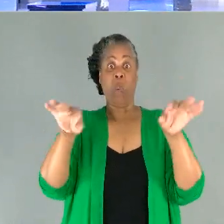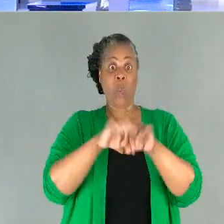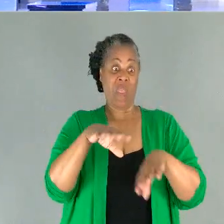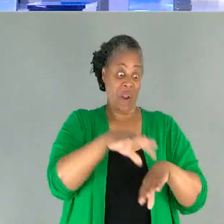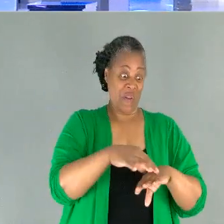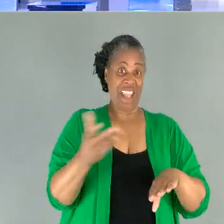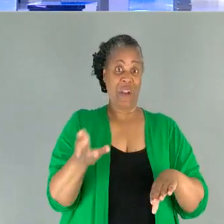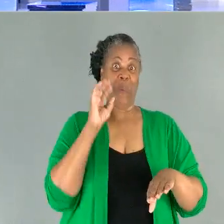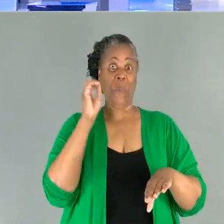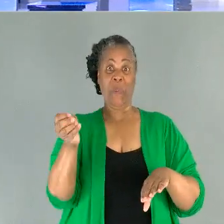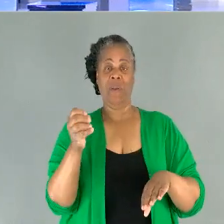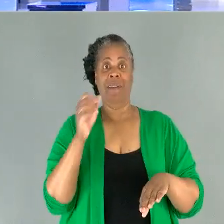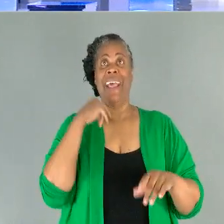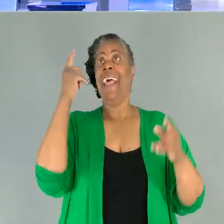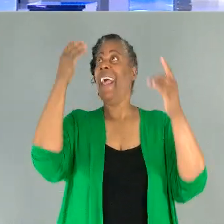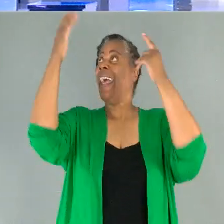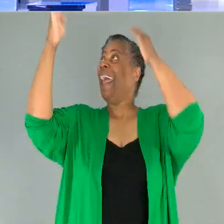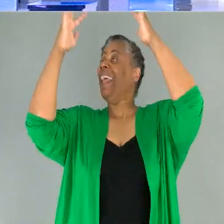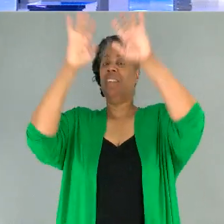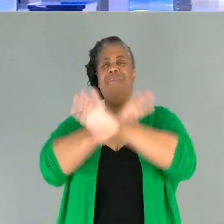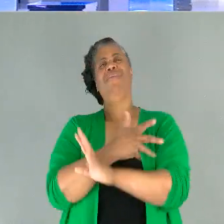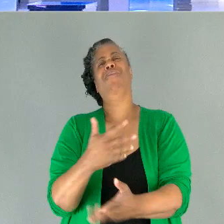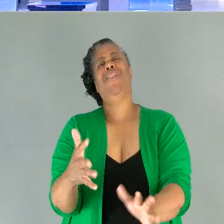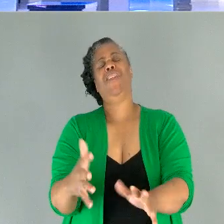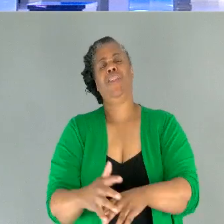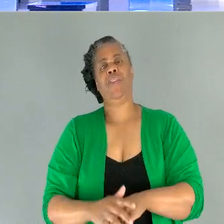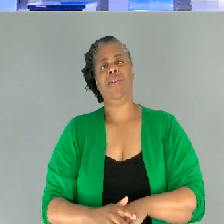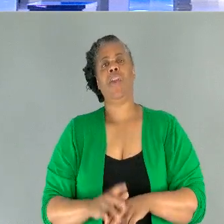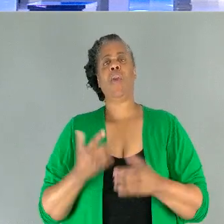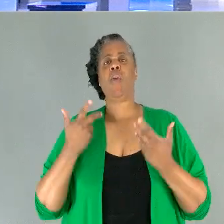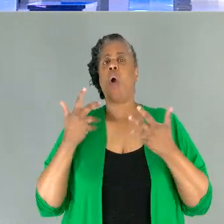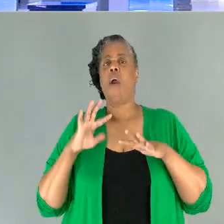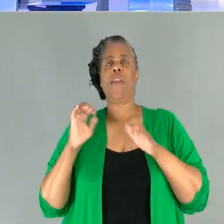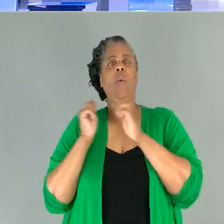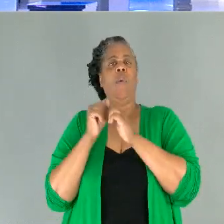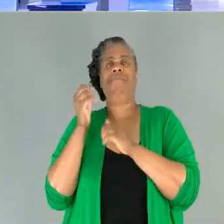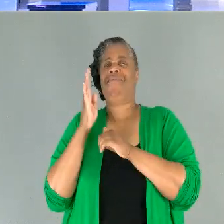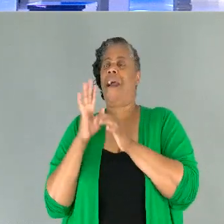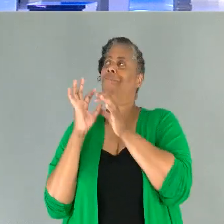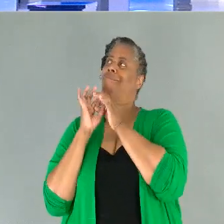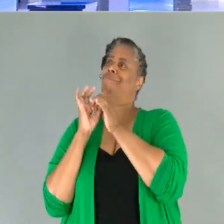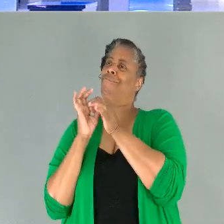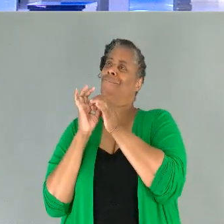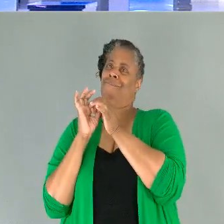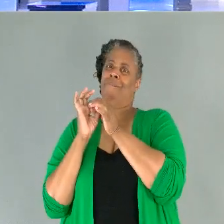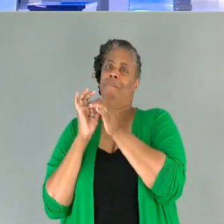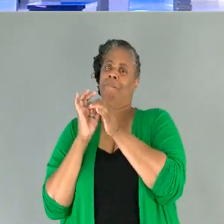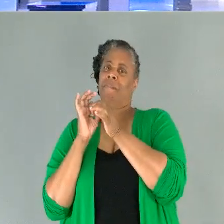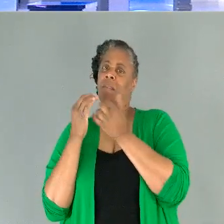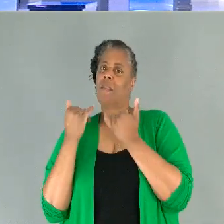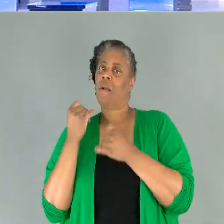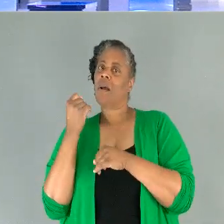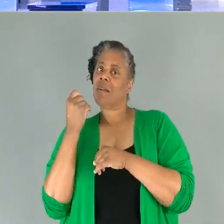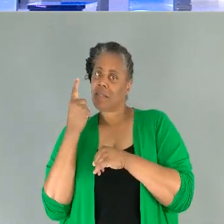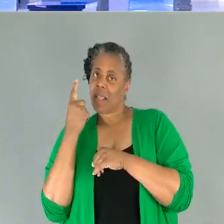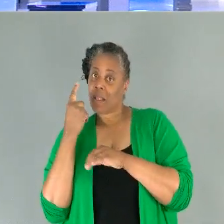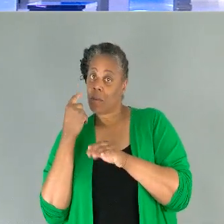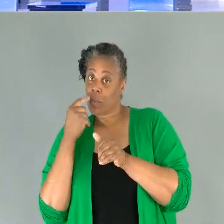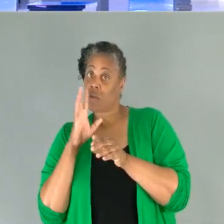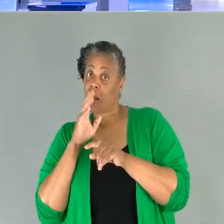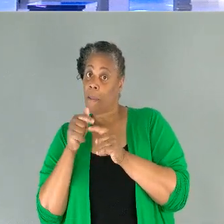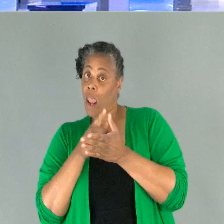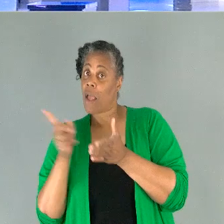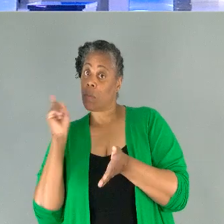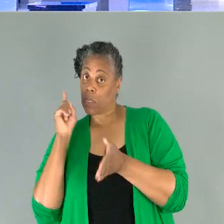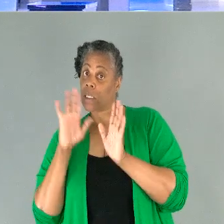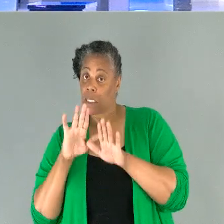good. Because now that you have your seat in heaven, now you must recognize, and we talked about this last